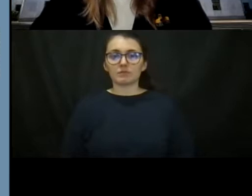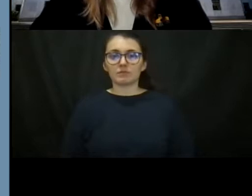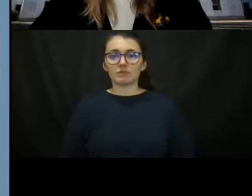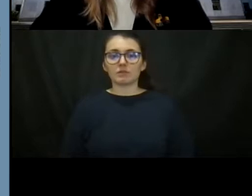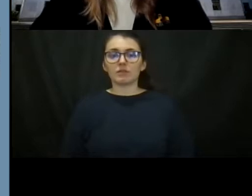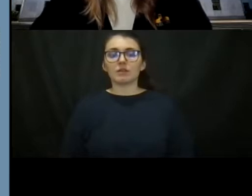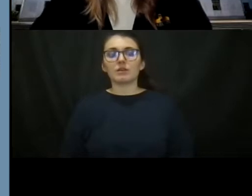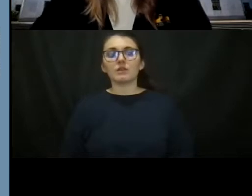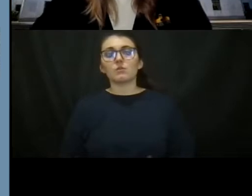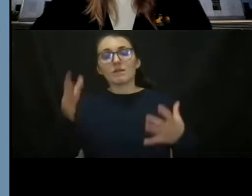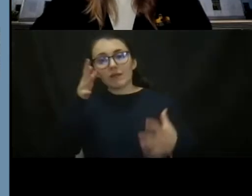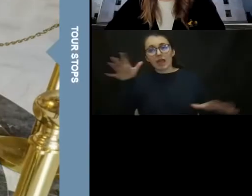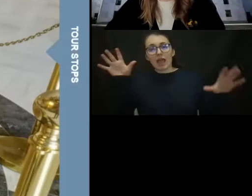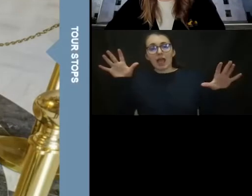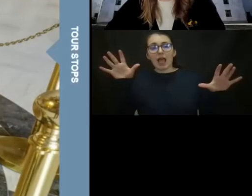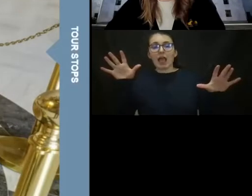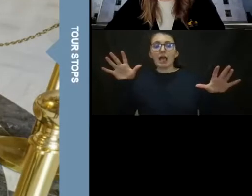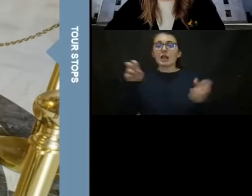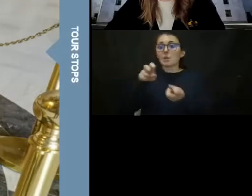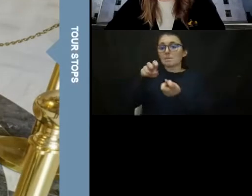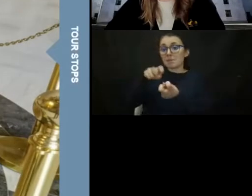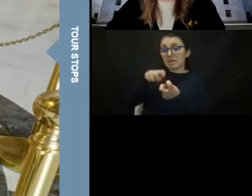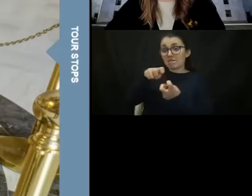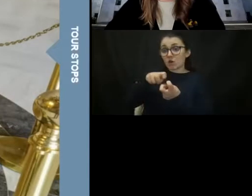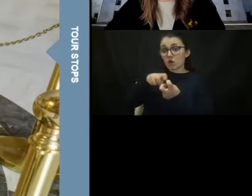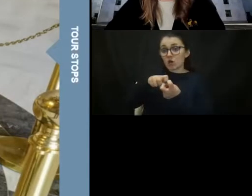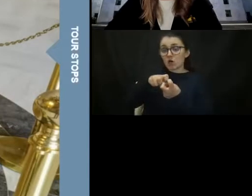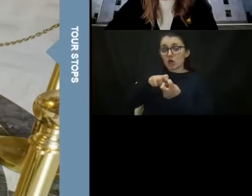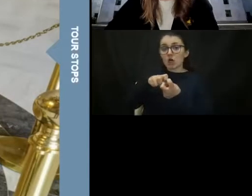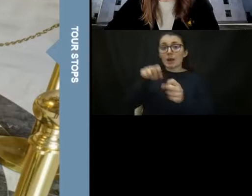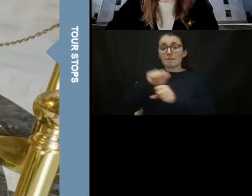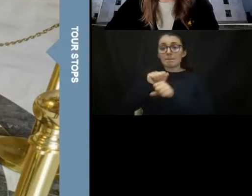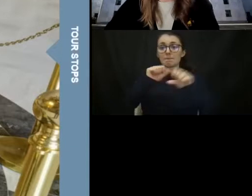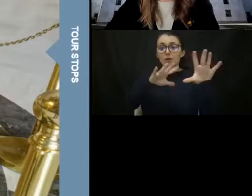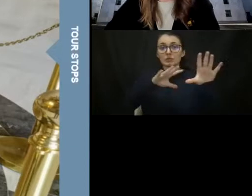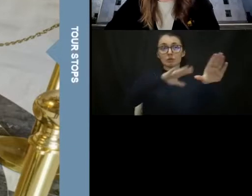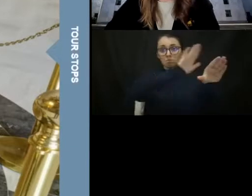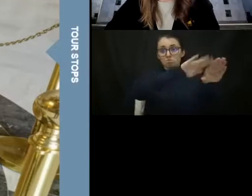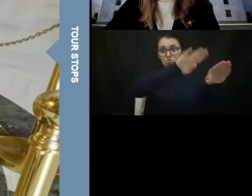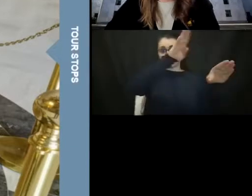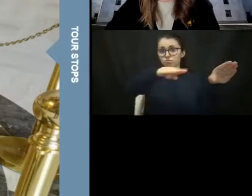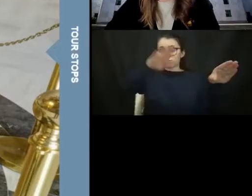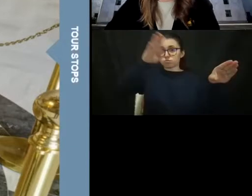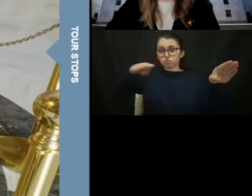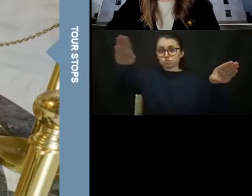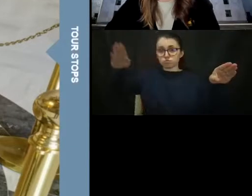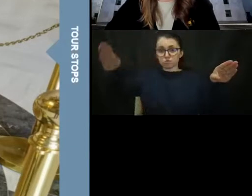an elk, and a mountain range. And in the middle, you